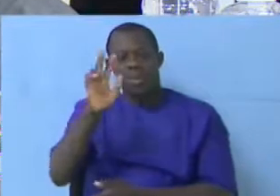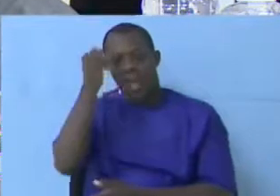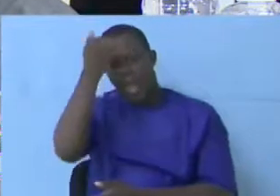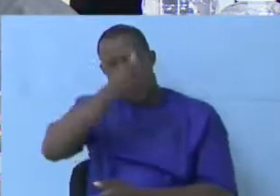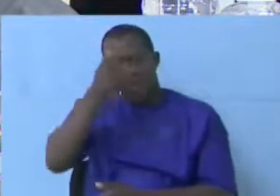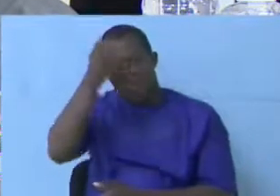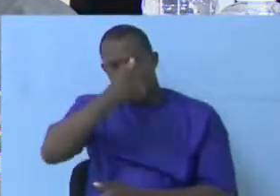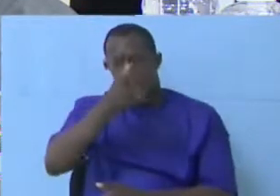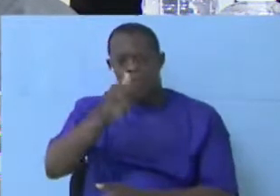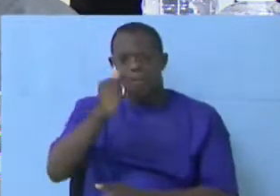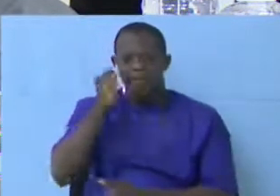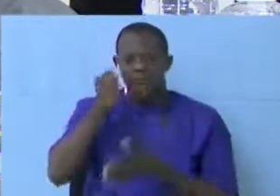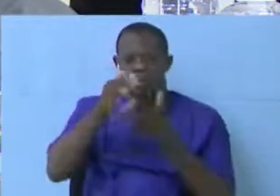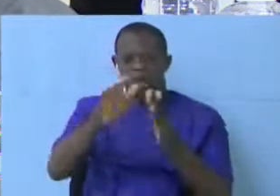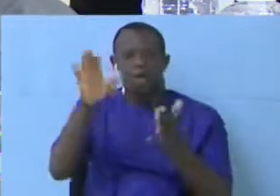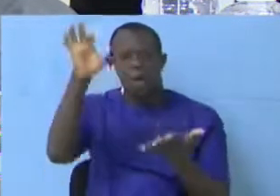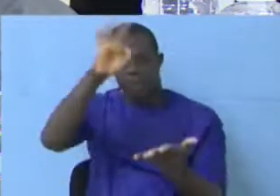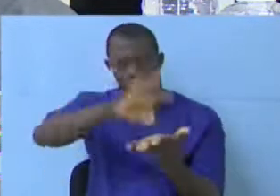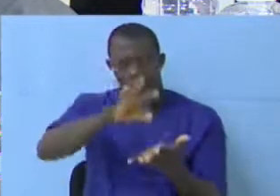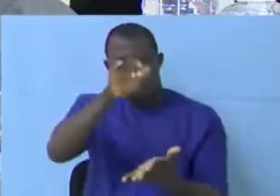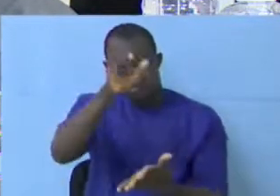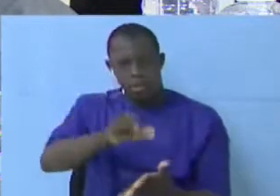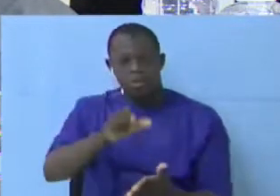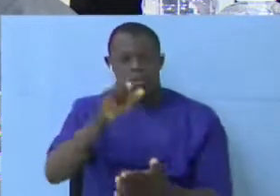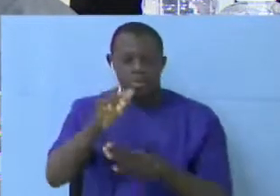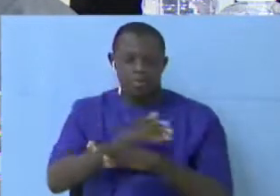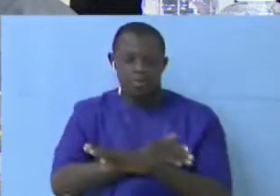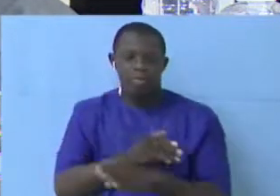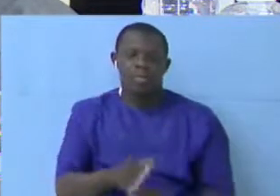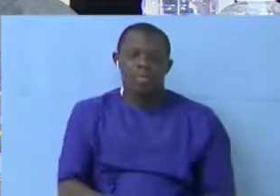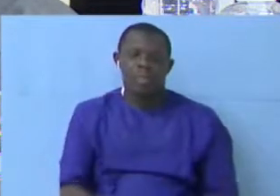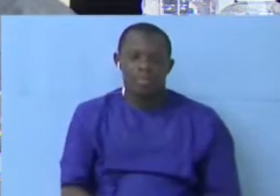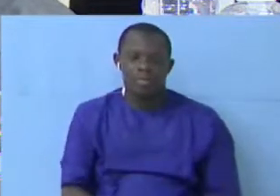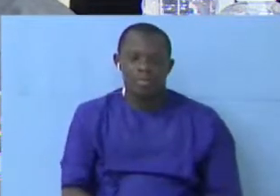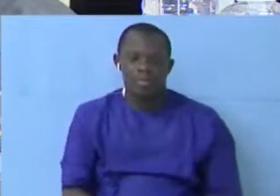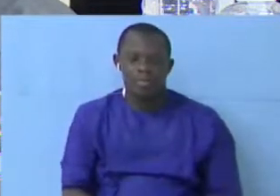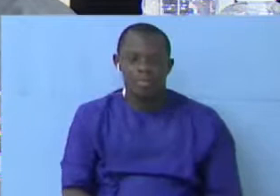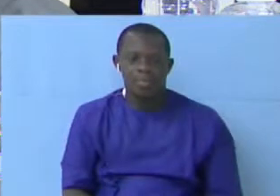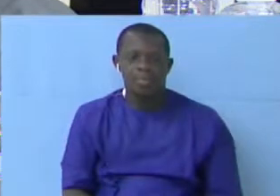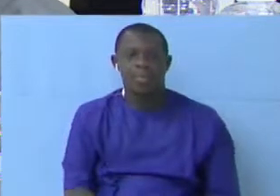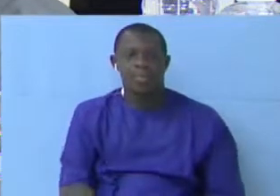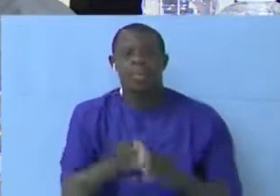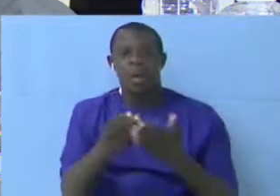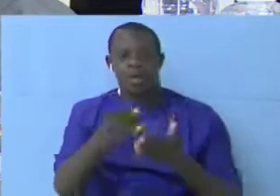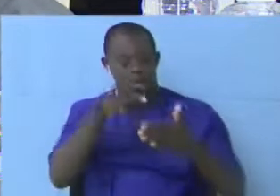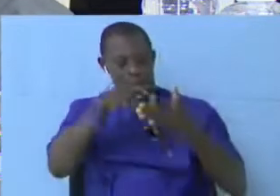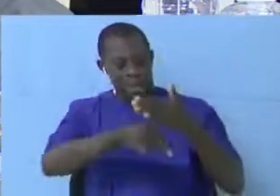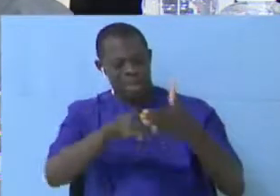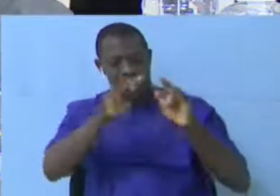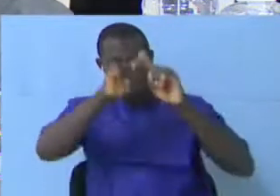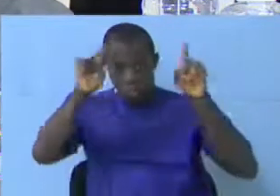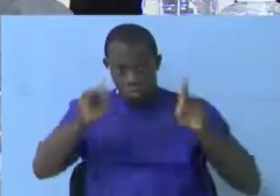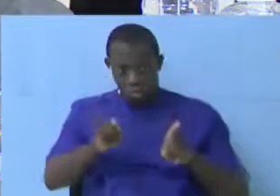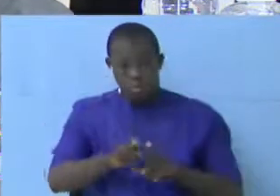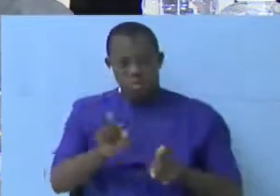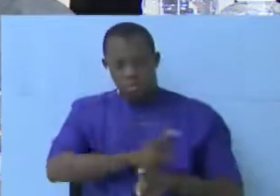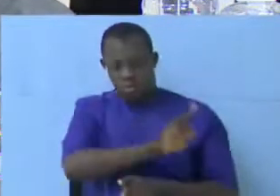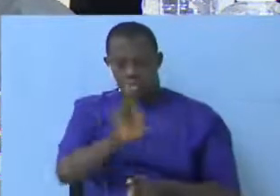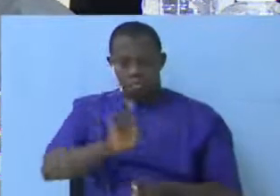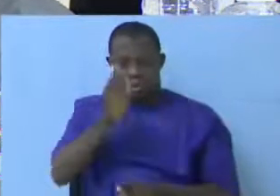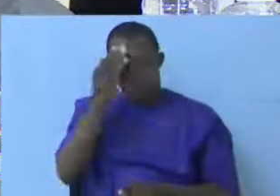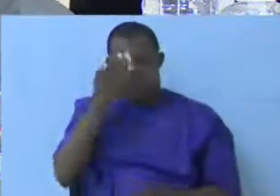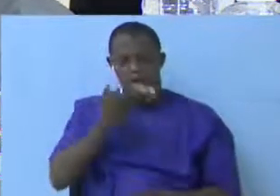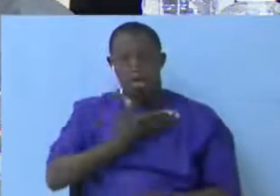call and was station of the day where more dealer minta mortal lula wole dealer. So in that box we know you have